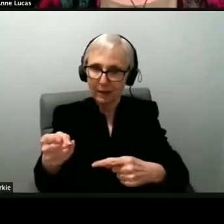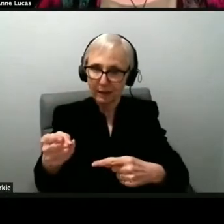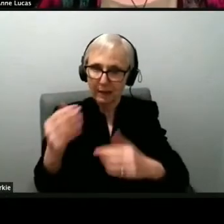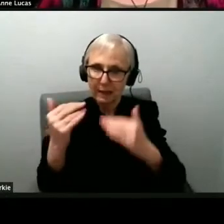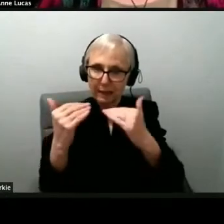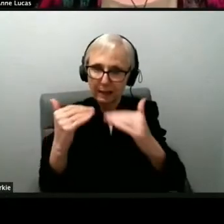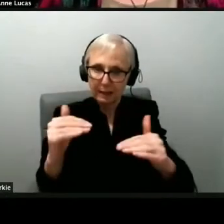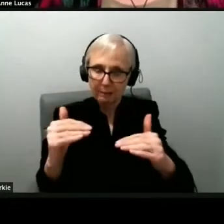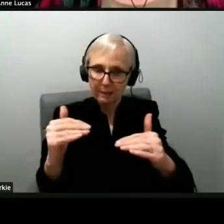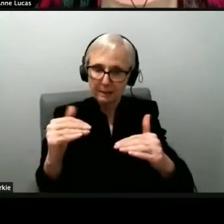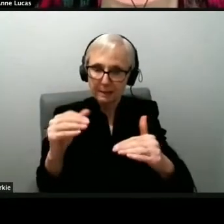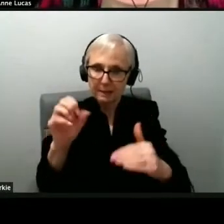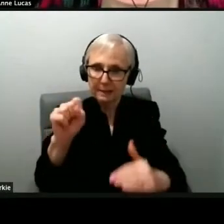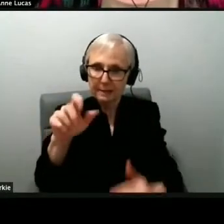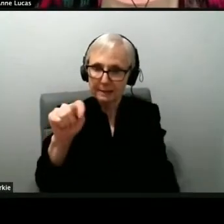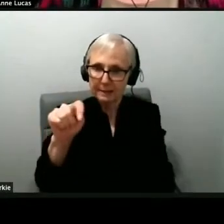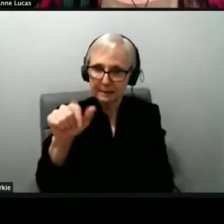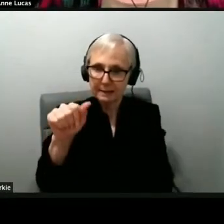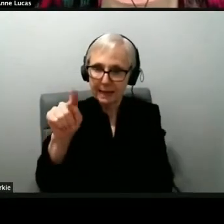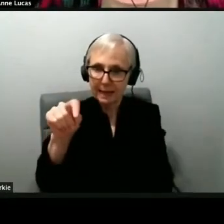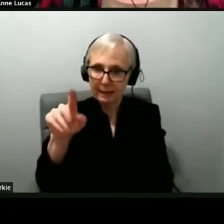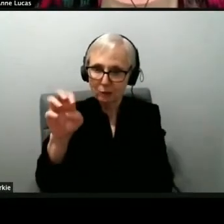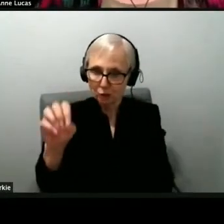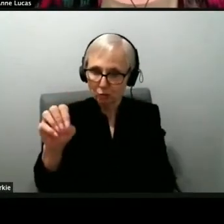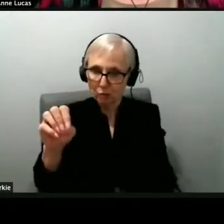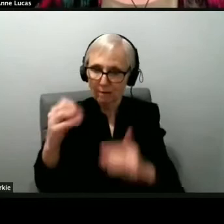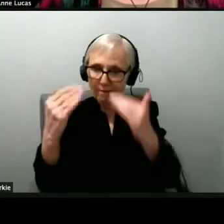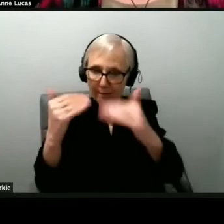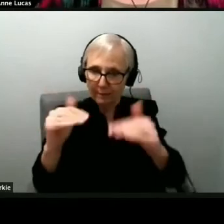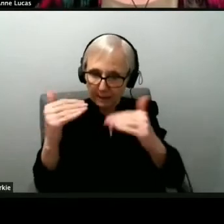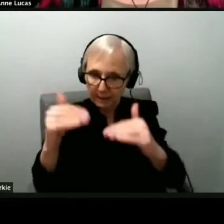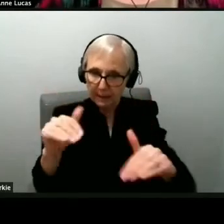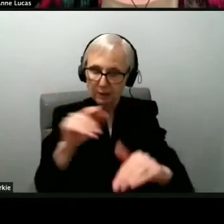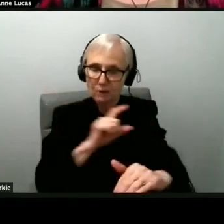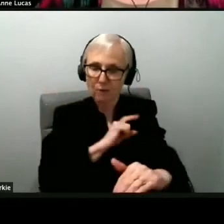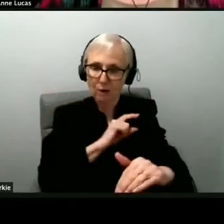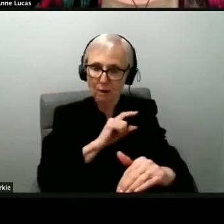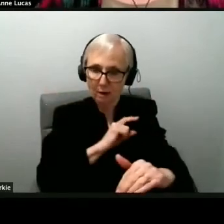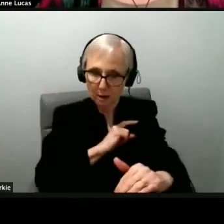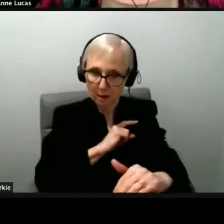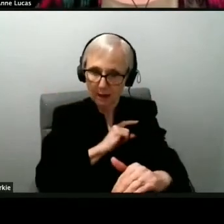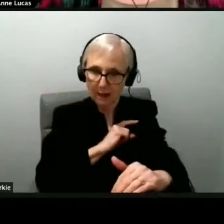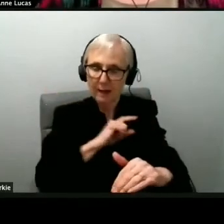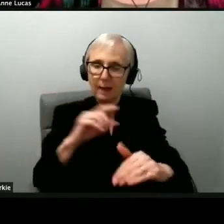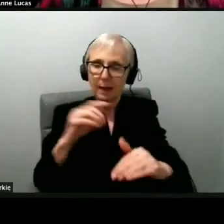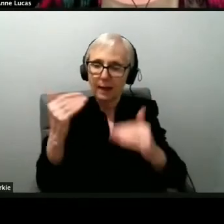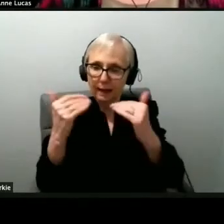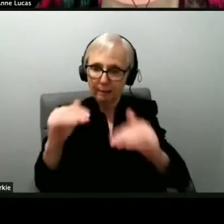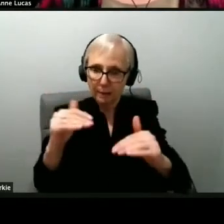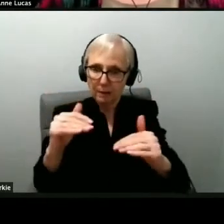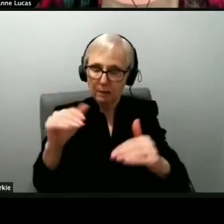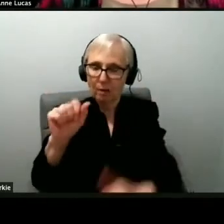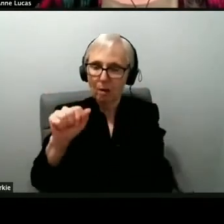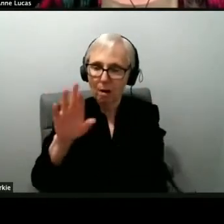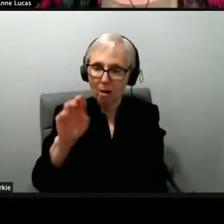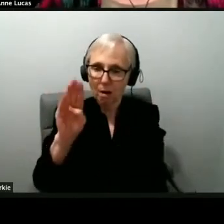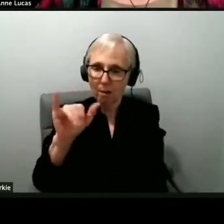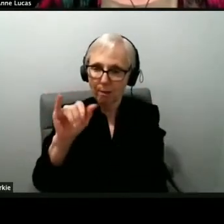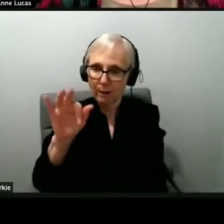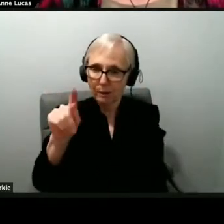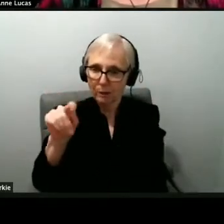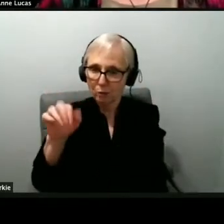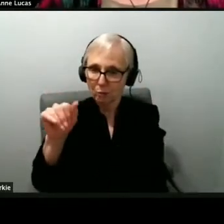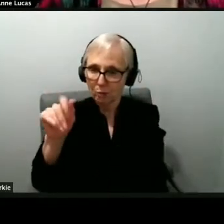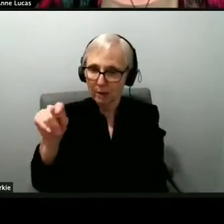limited statute of limitation for officers, limited civilian oversight, and providing arbitration against disciplinary action. I also believe the Evergreen Clause